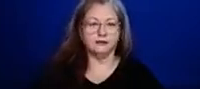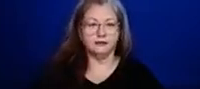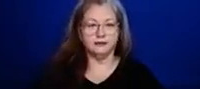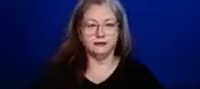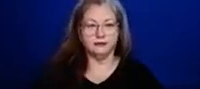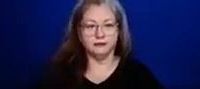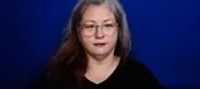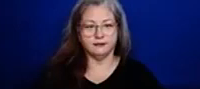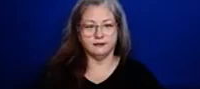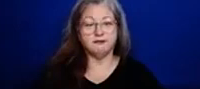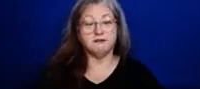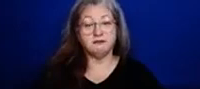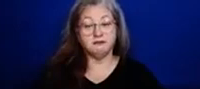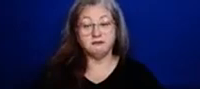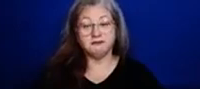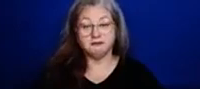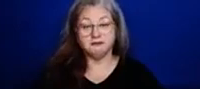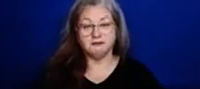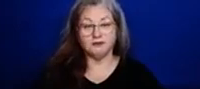Okay.